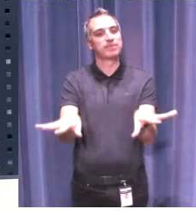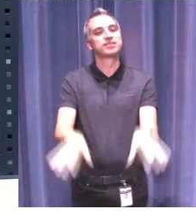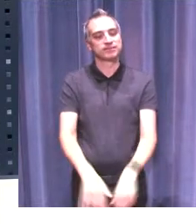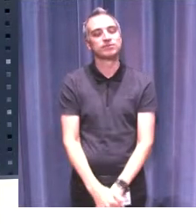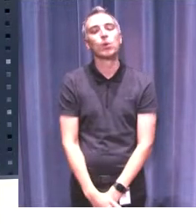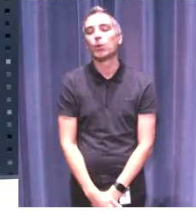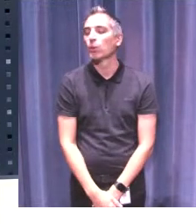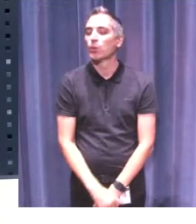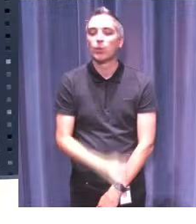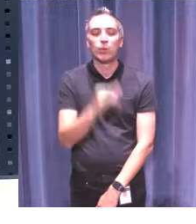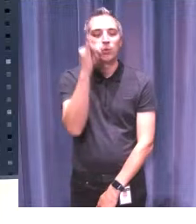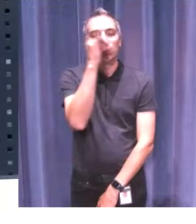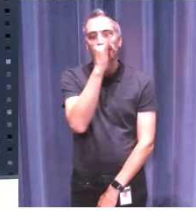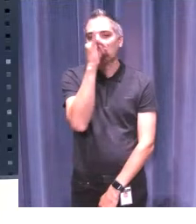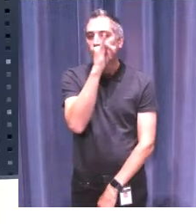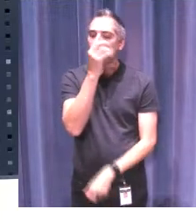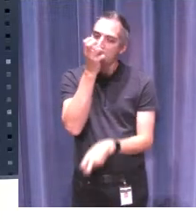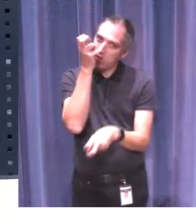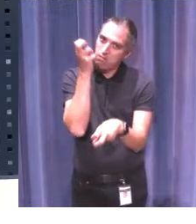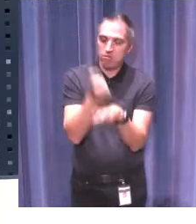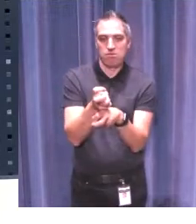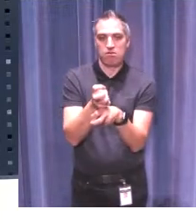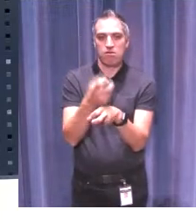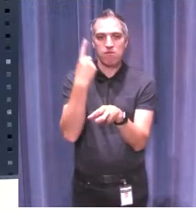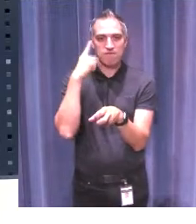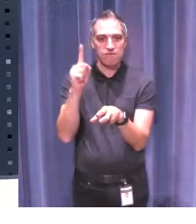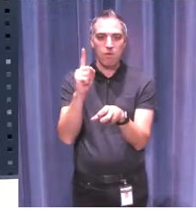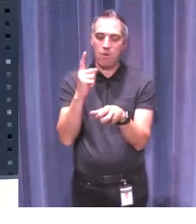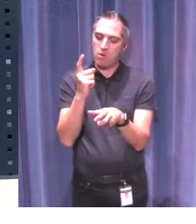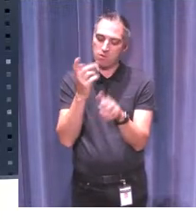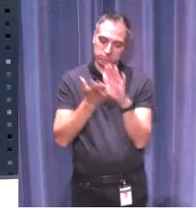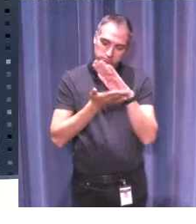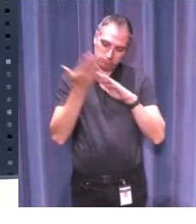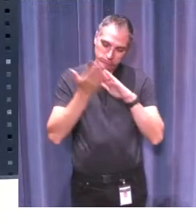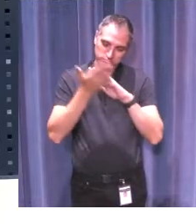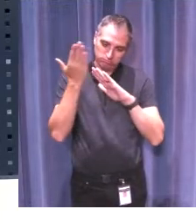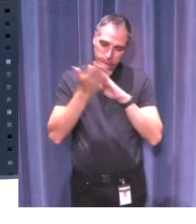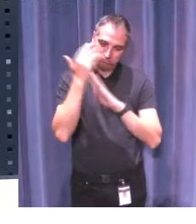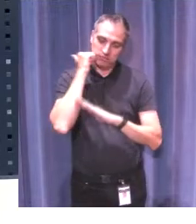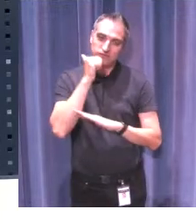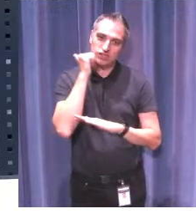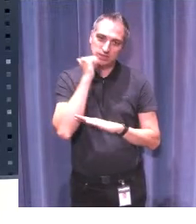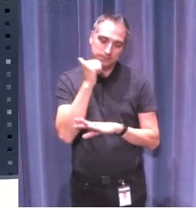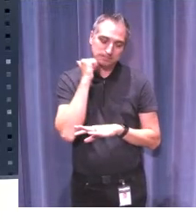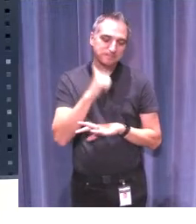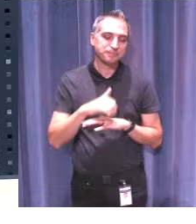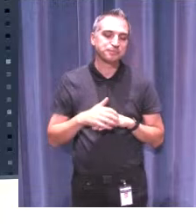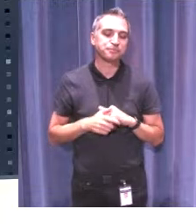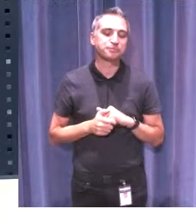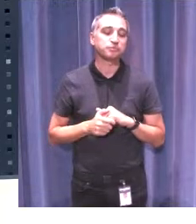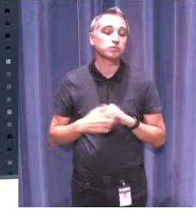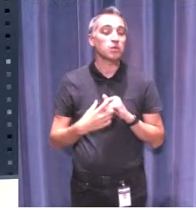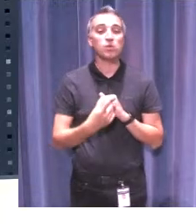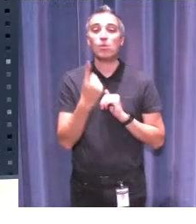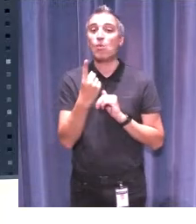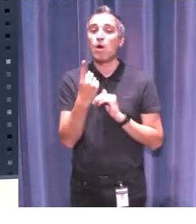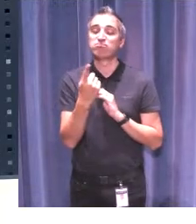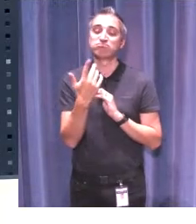was really a difficult time for us operationally. And one of the main